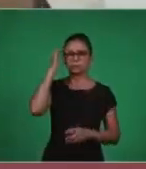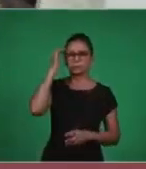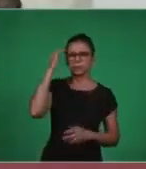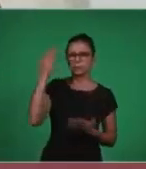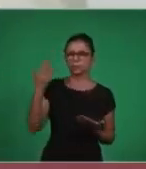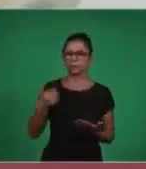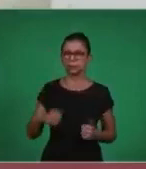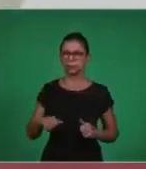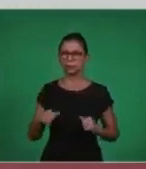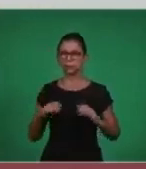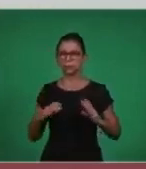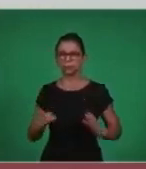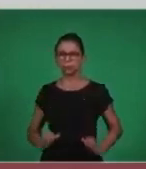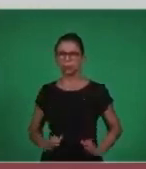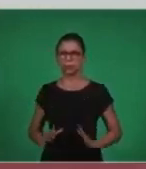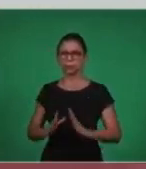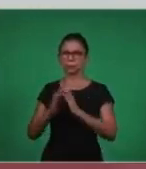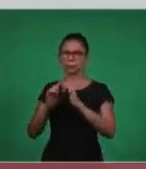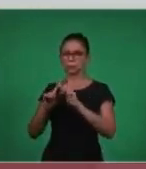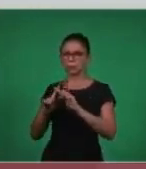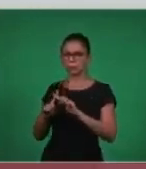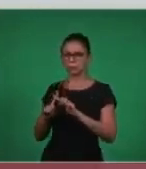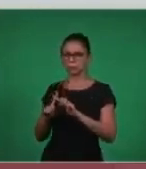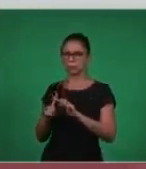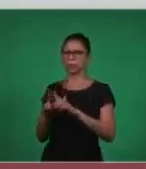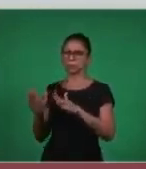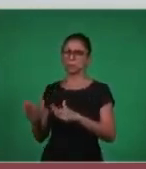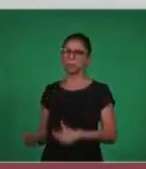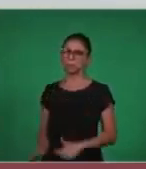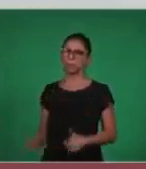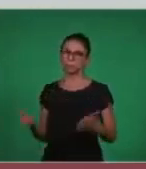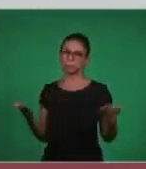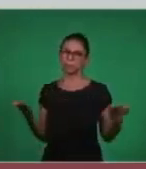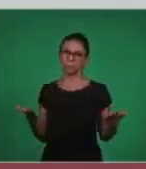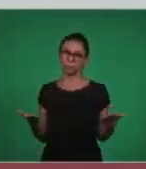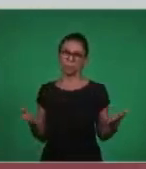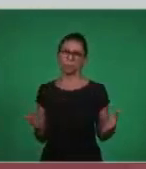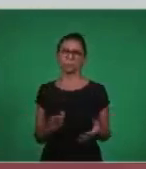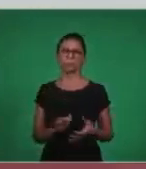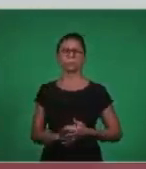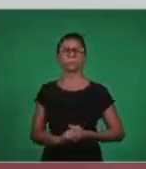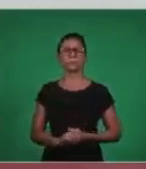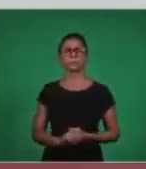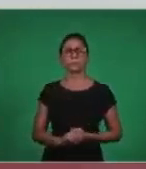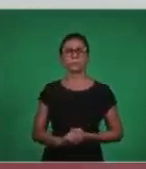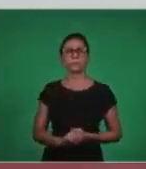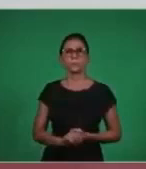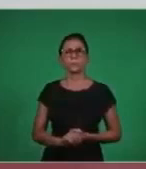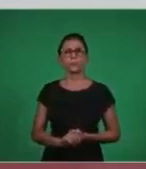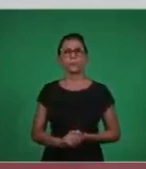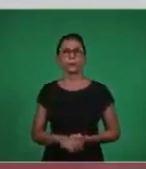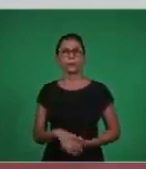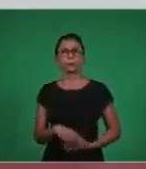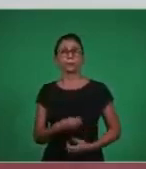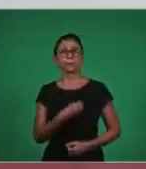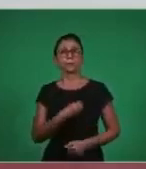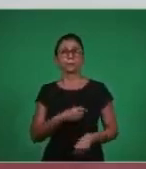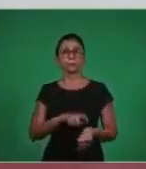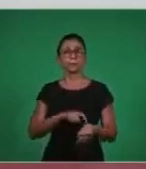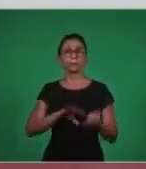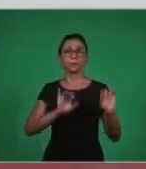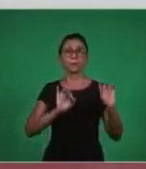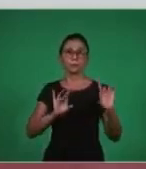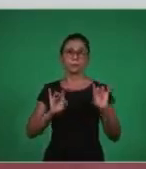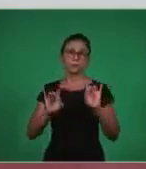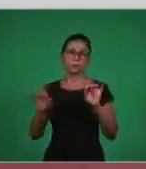the position that the church is taking at this moment, when in fact we are living a moment, a special